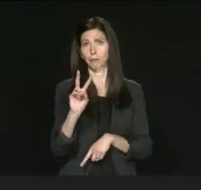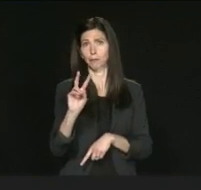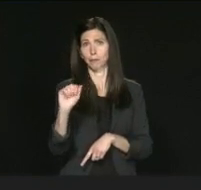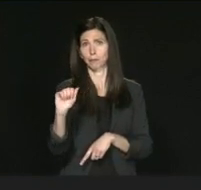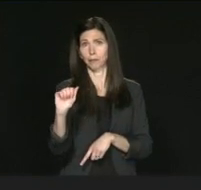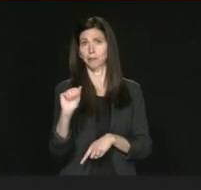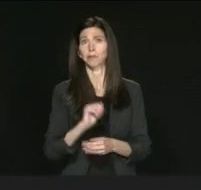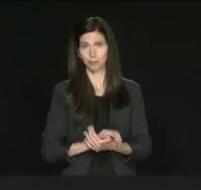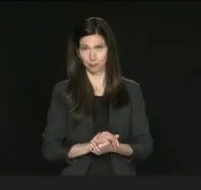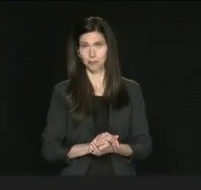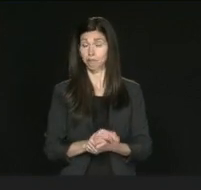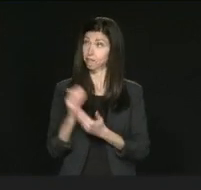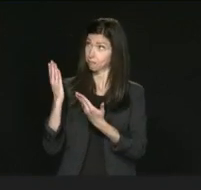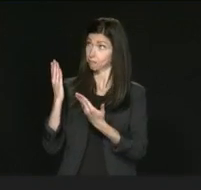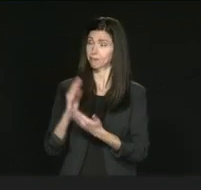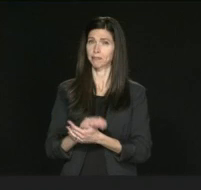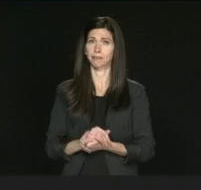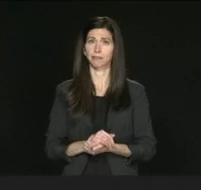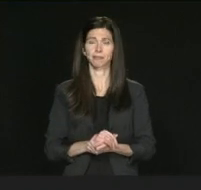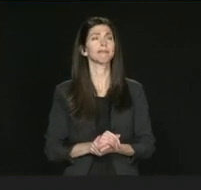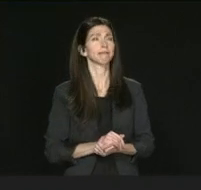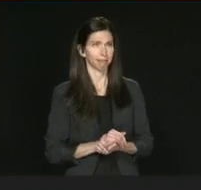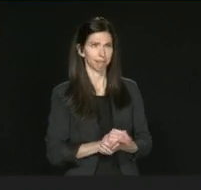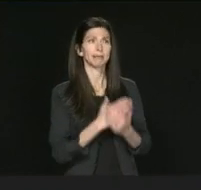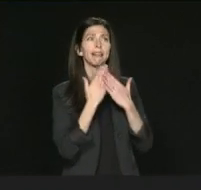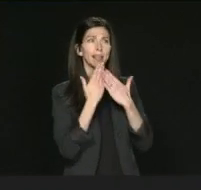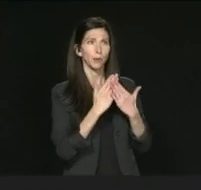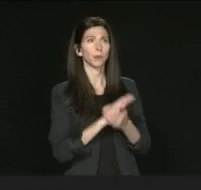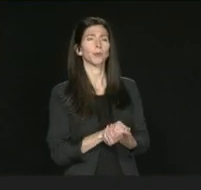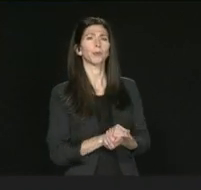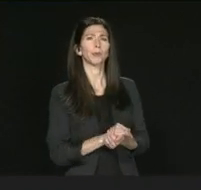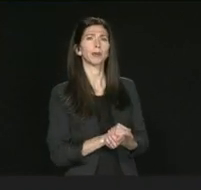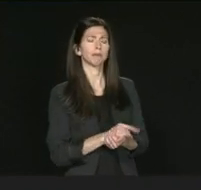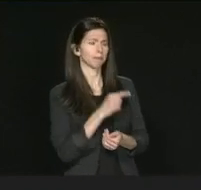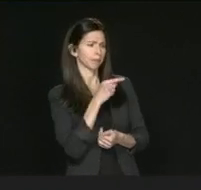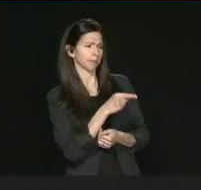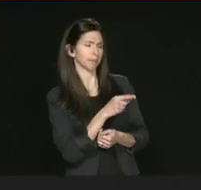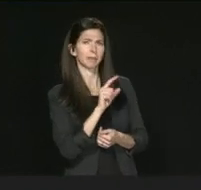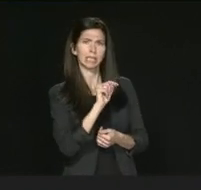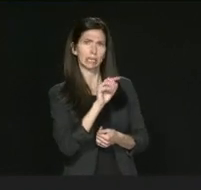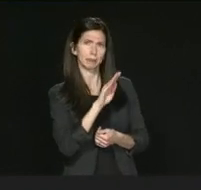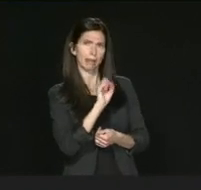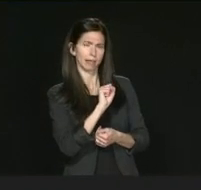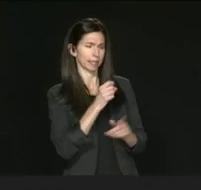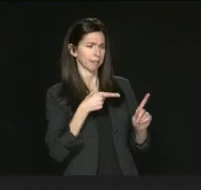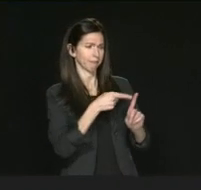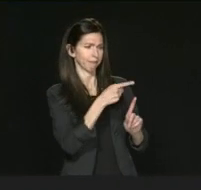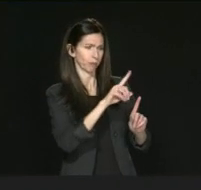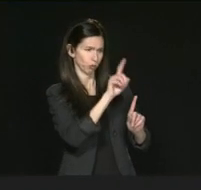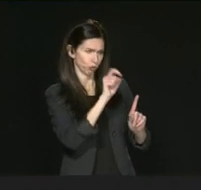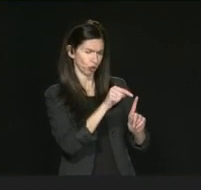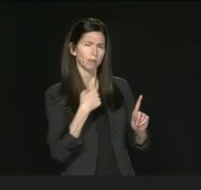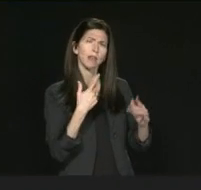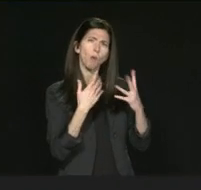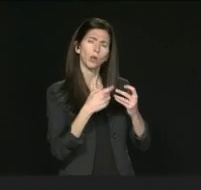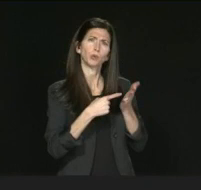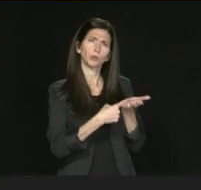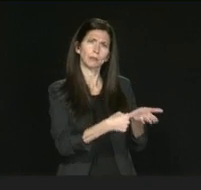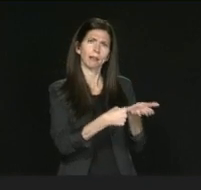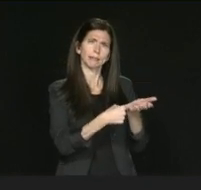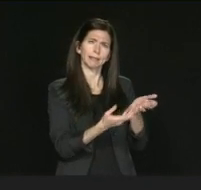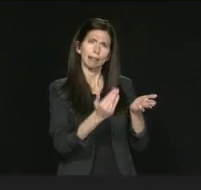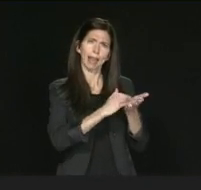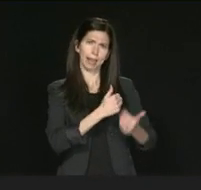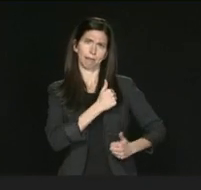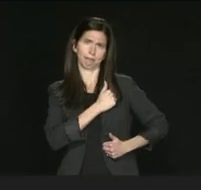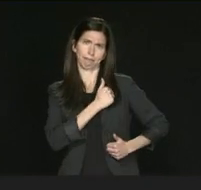Question. I have a question for Minister Duclos to come back to the issue of the Canadian Armed Forces members. François Duclos yesterday was saying during his press conference that it was